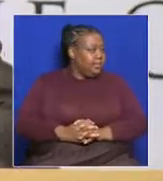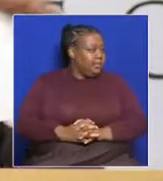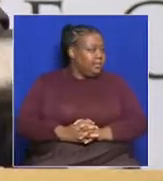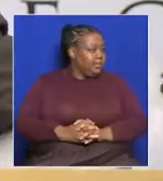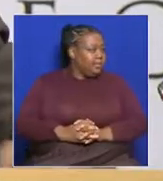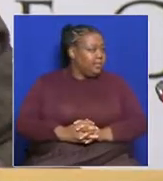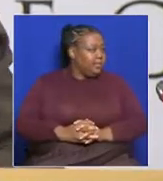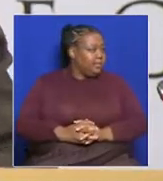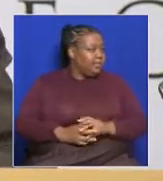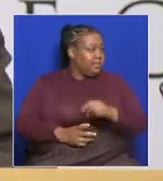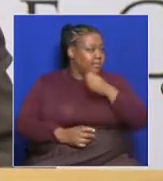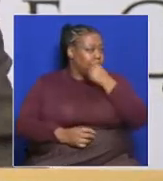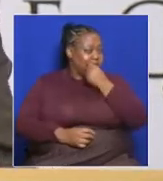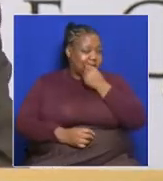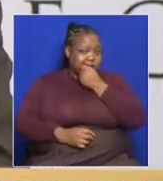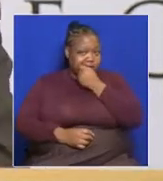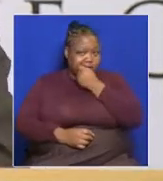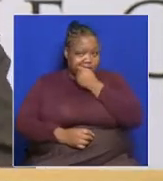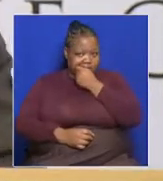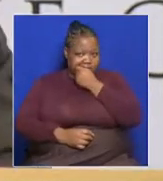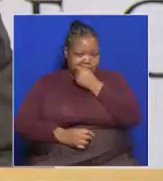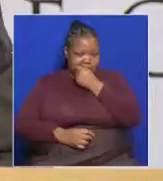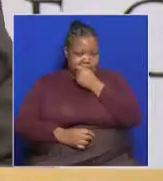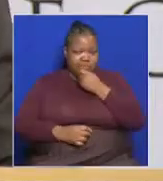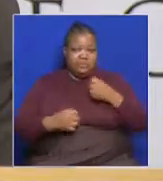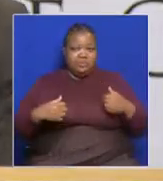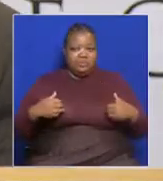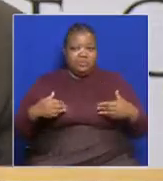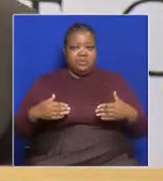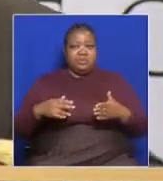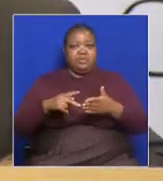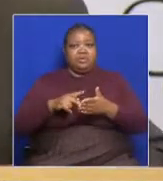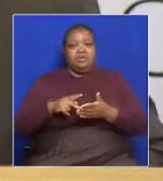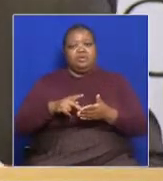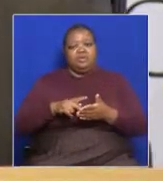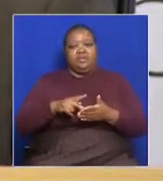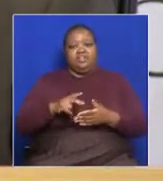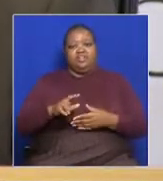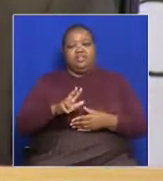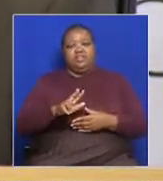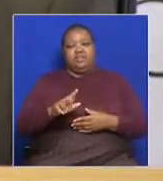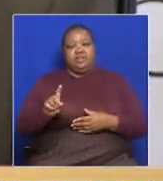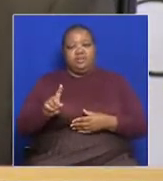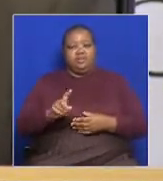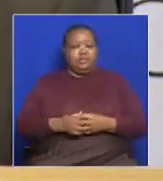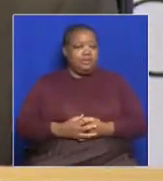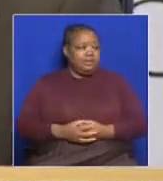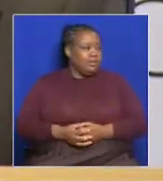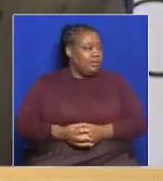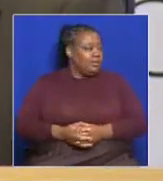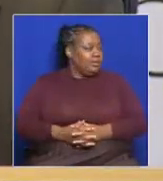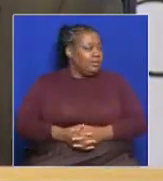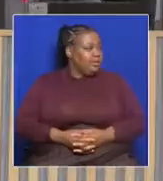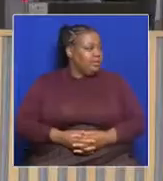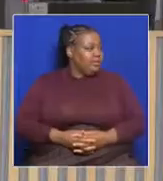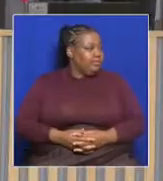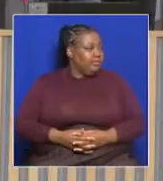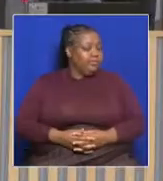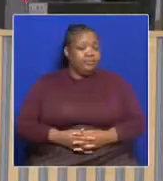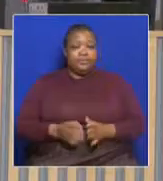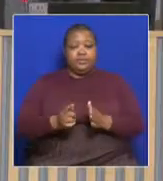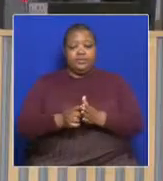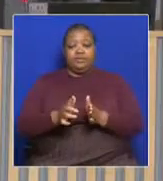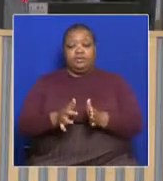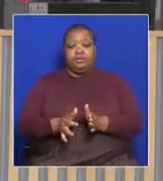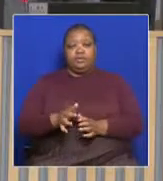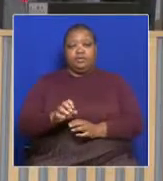It starts at page 81. Okay, must be notified. Advocate Silo, Yes. I don't know if I'm hindering